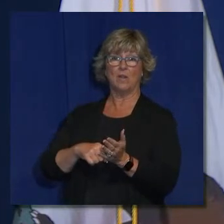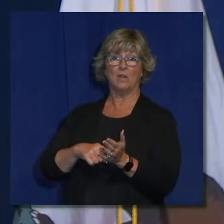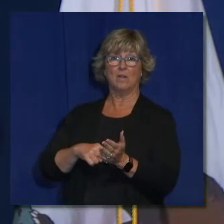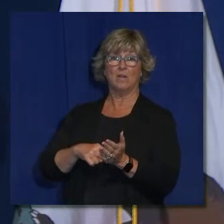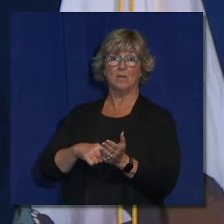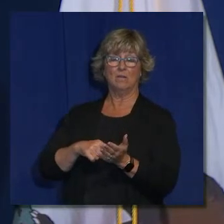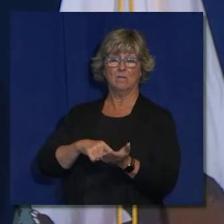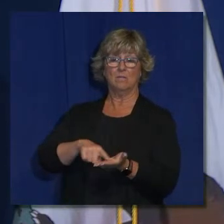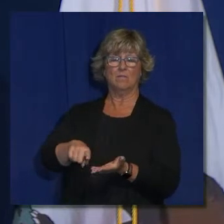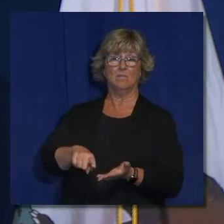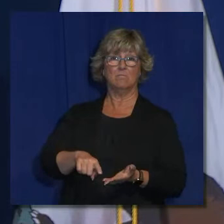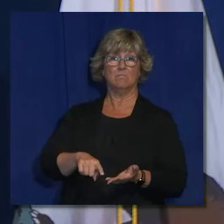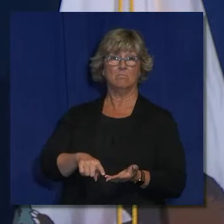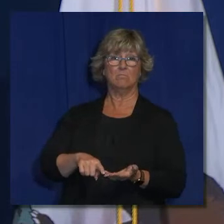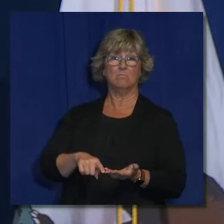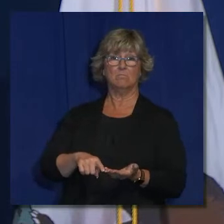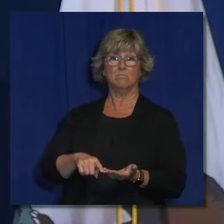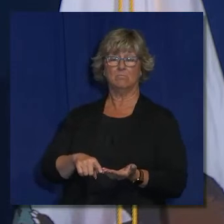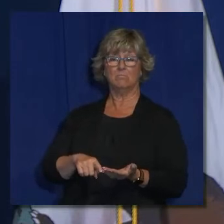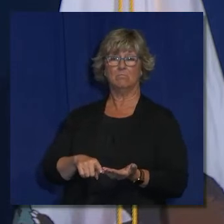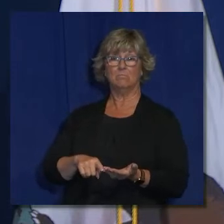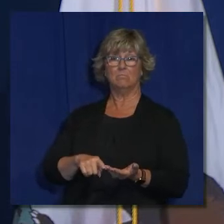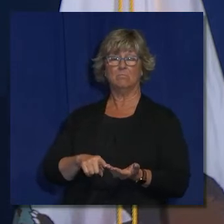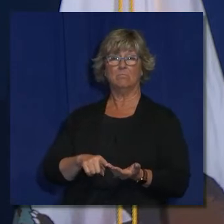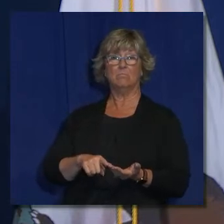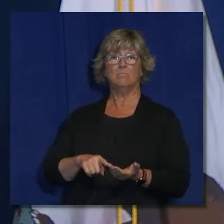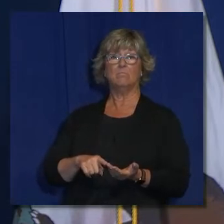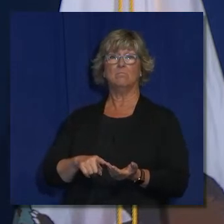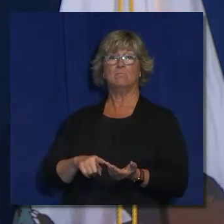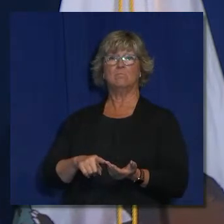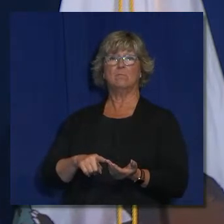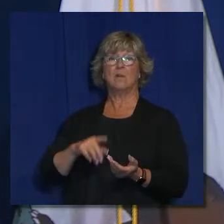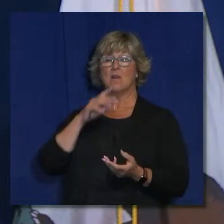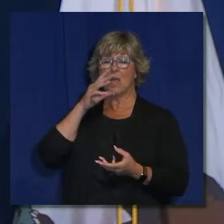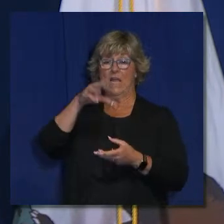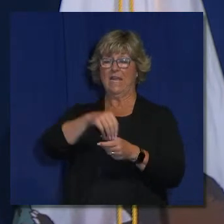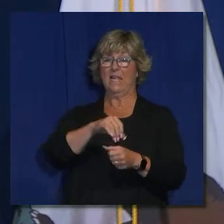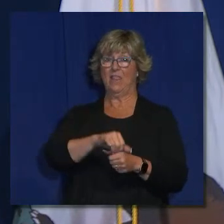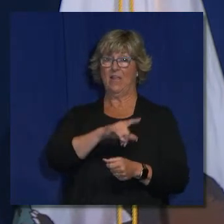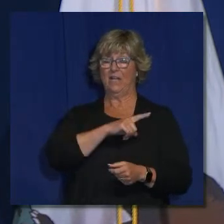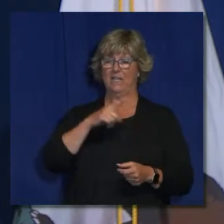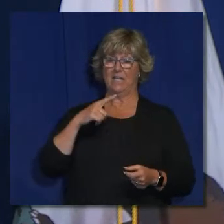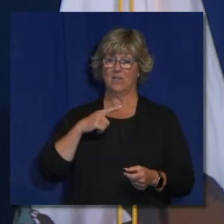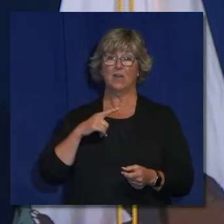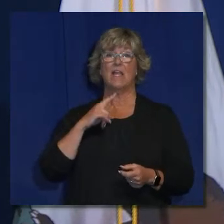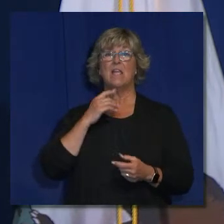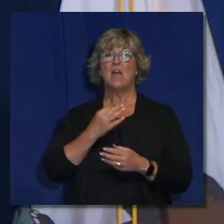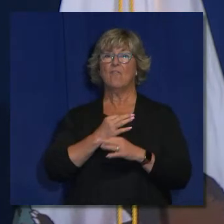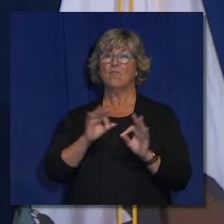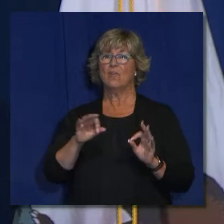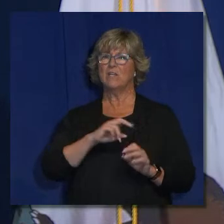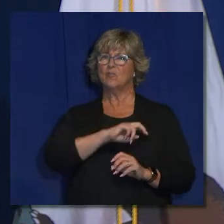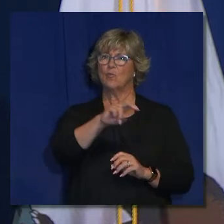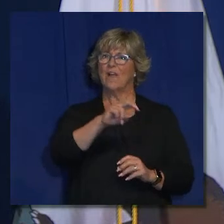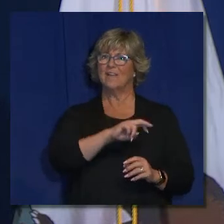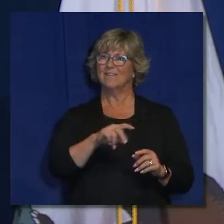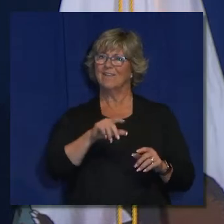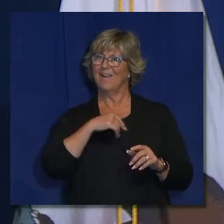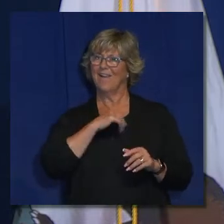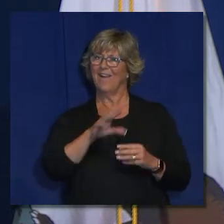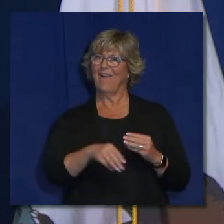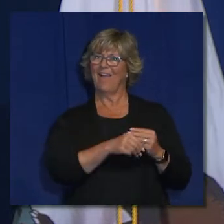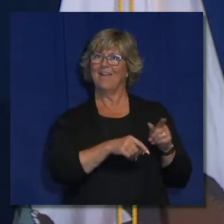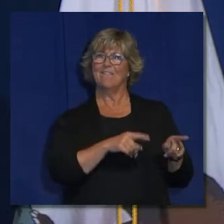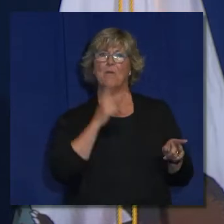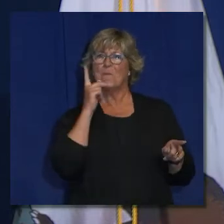painted, and it's actually an attribute of our proposal that's not in the legislative proposal, and that's the free transit for people that don't even